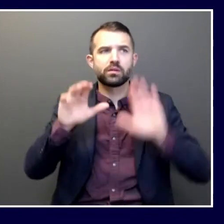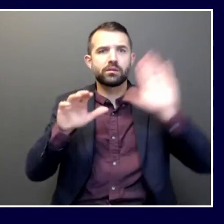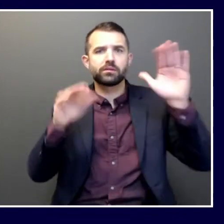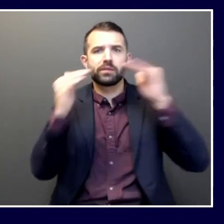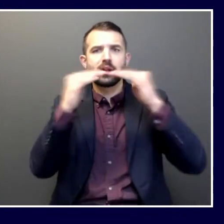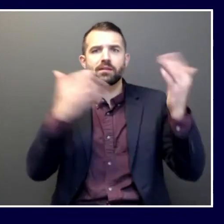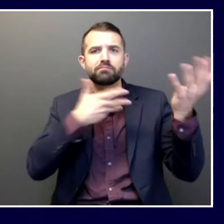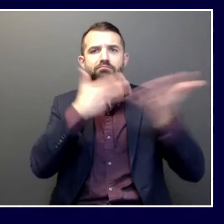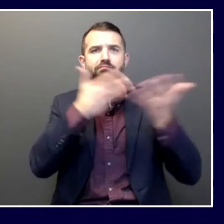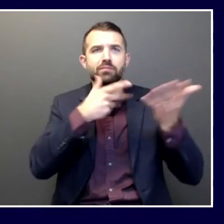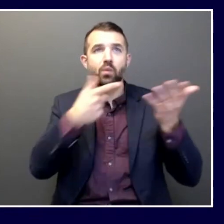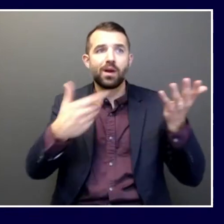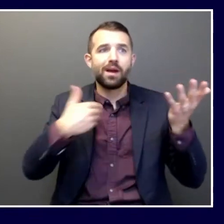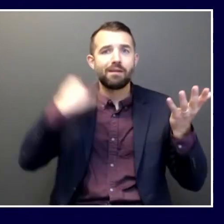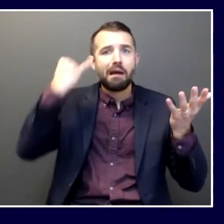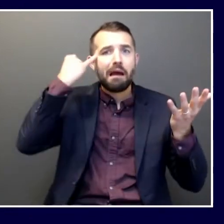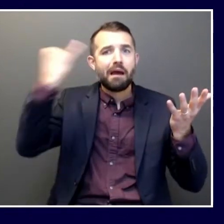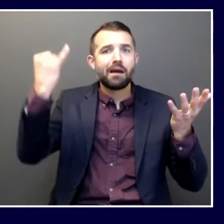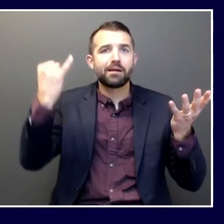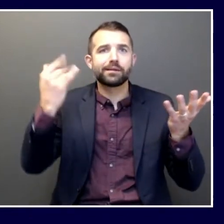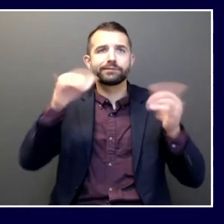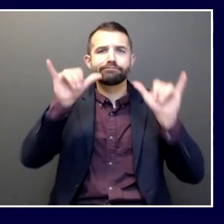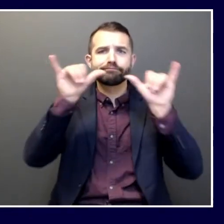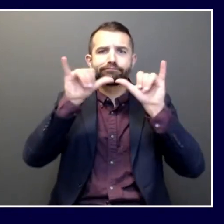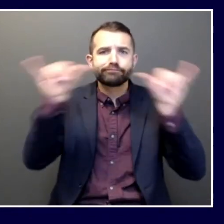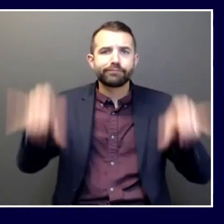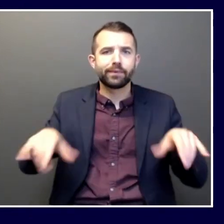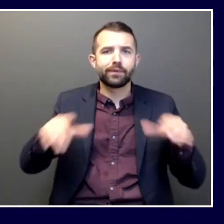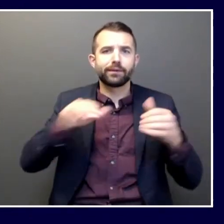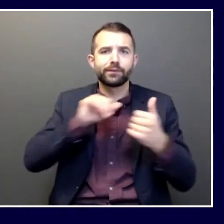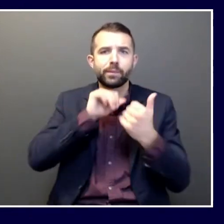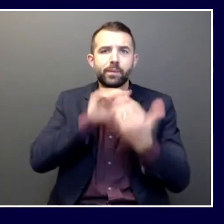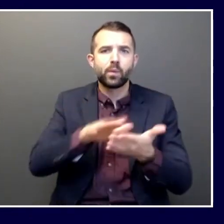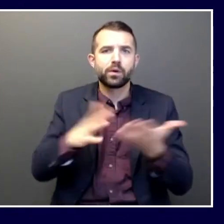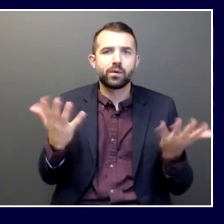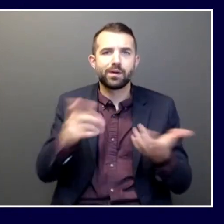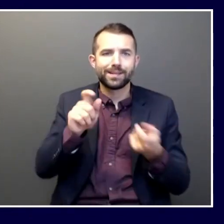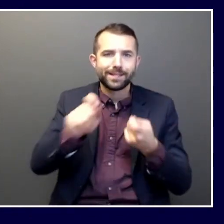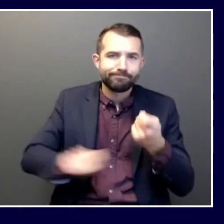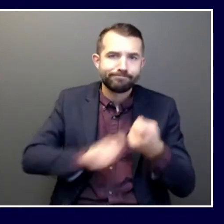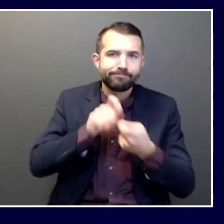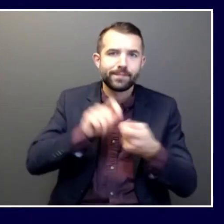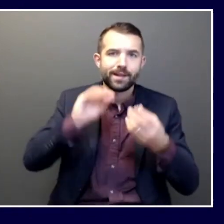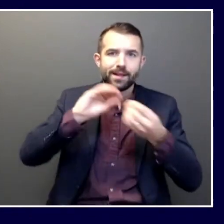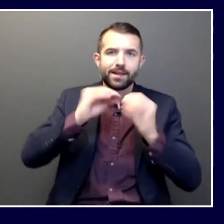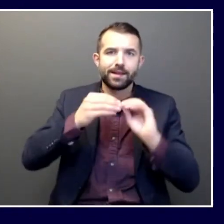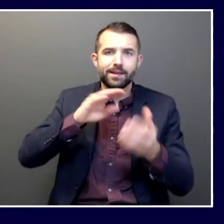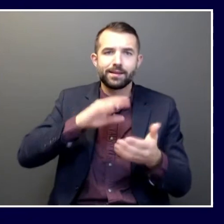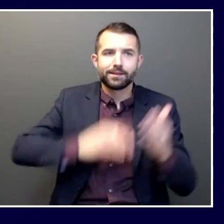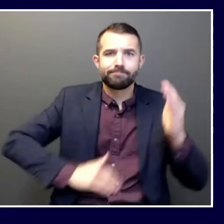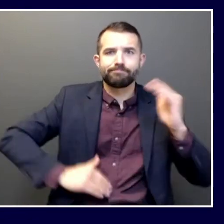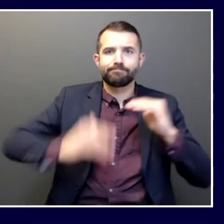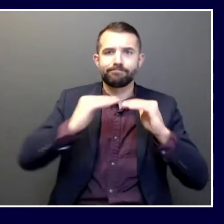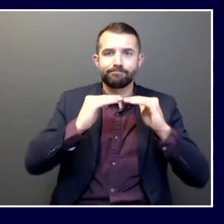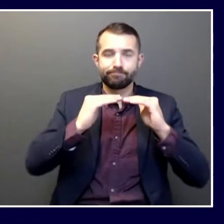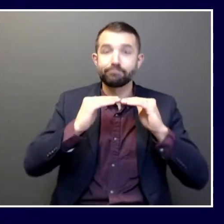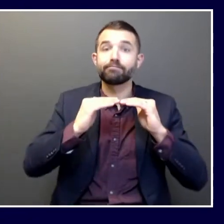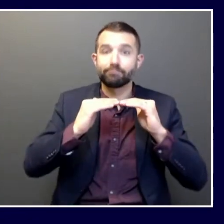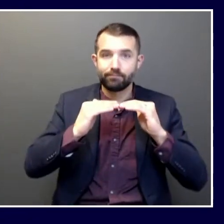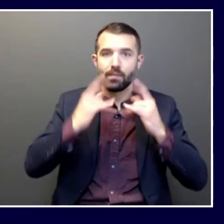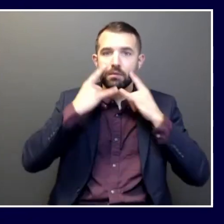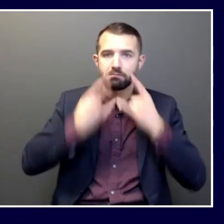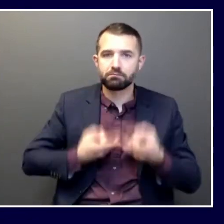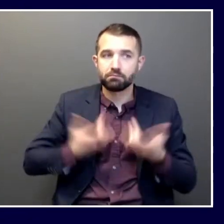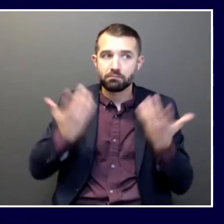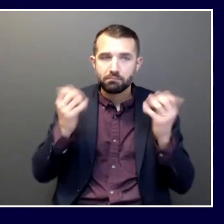give states these exact sorts of mileposts and off-ramp markers. So for example, when you think about schools and